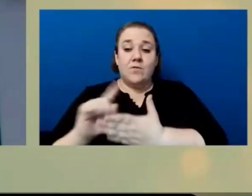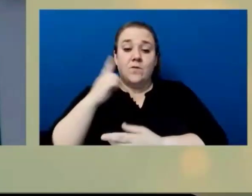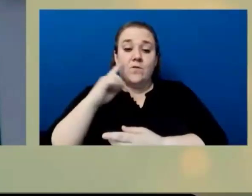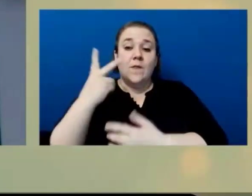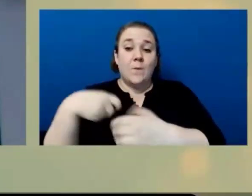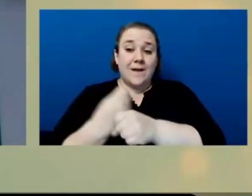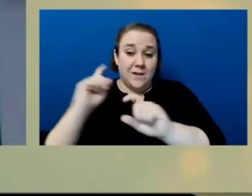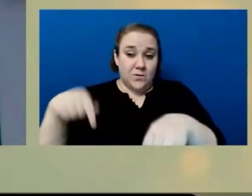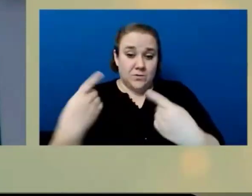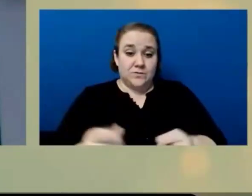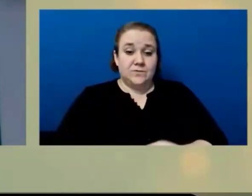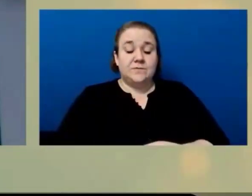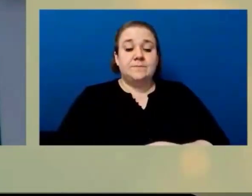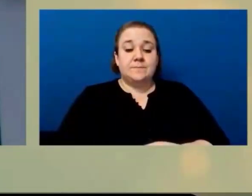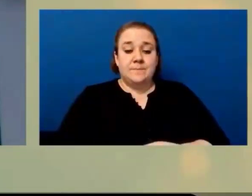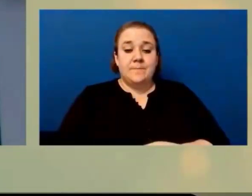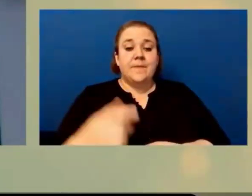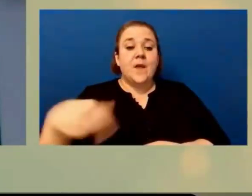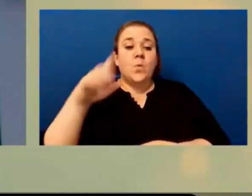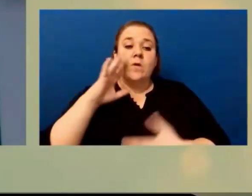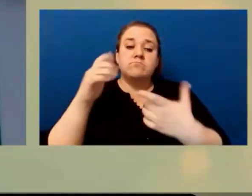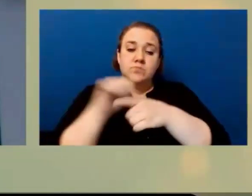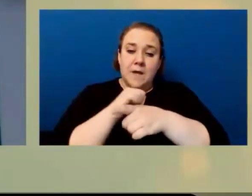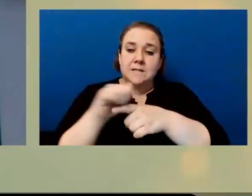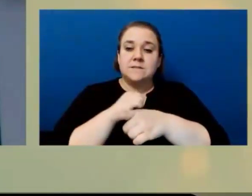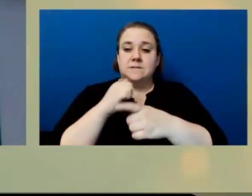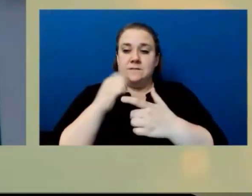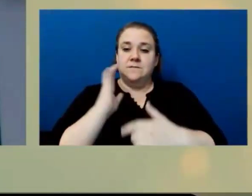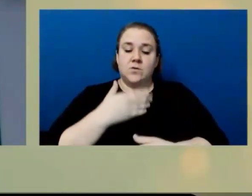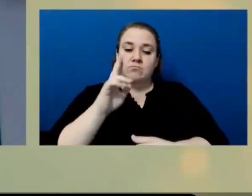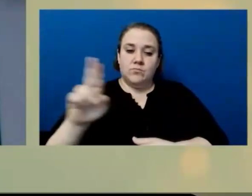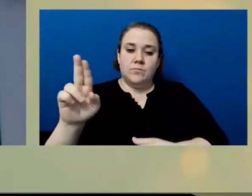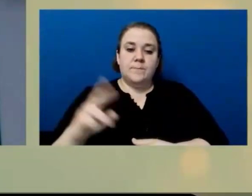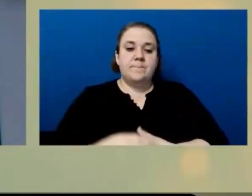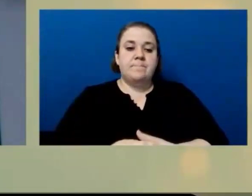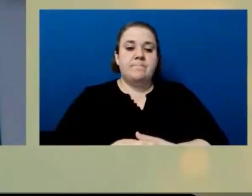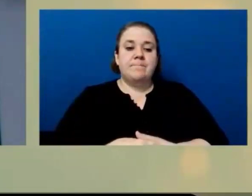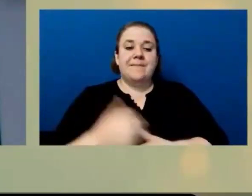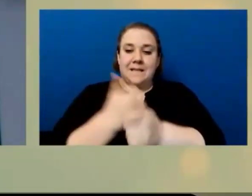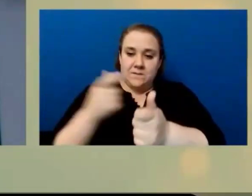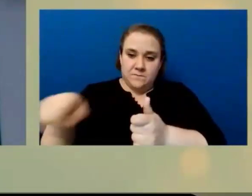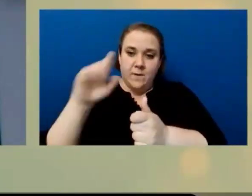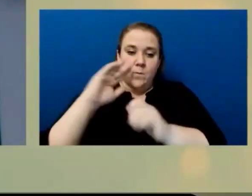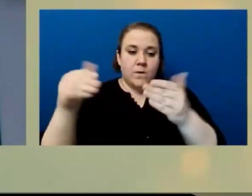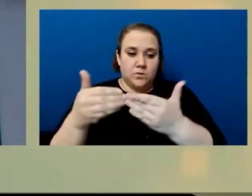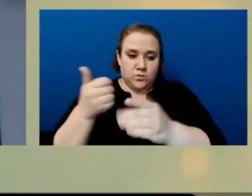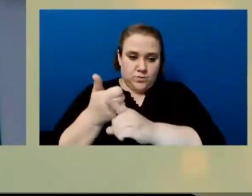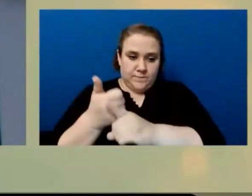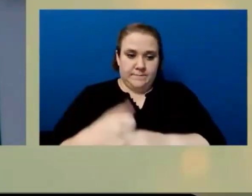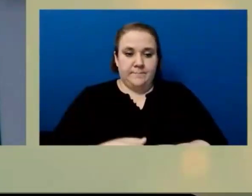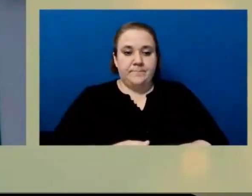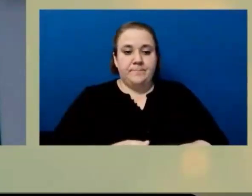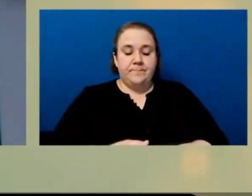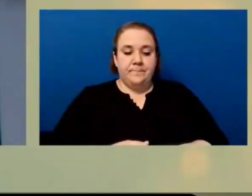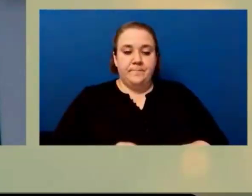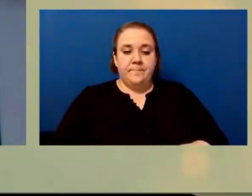have met with every week for the last 3 years to deepen our practice of Unitarian Universalism. They will each